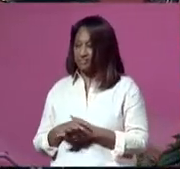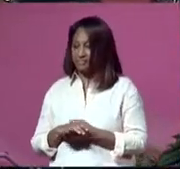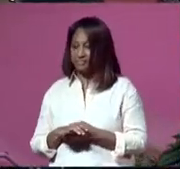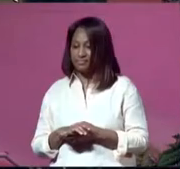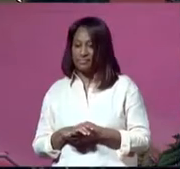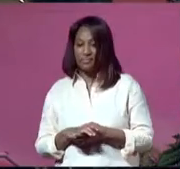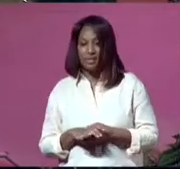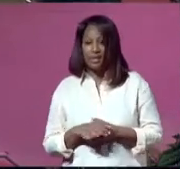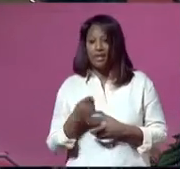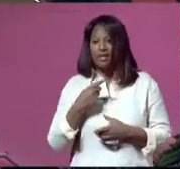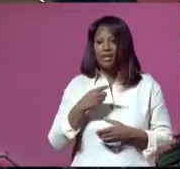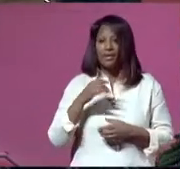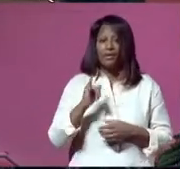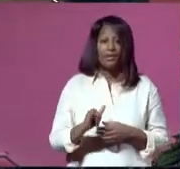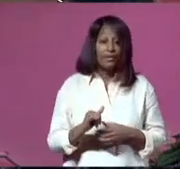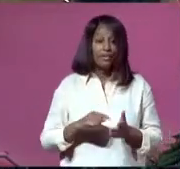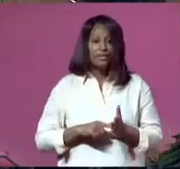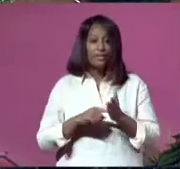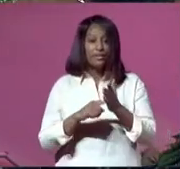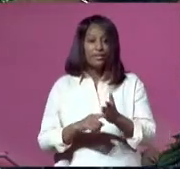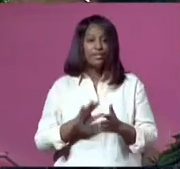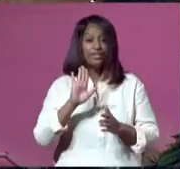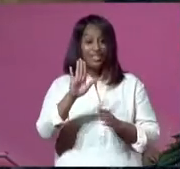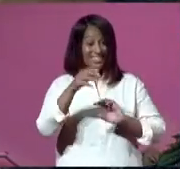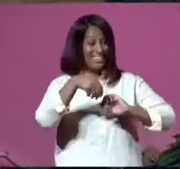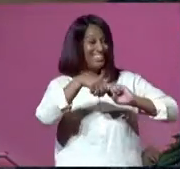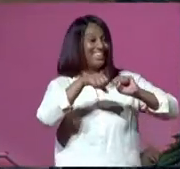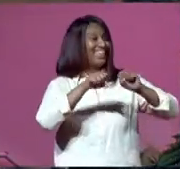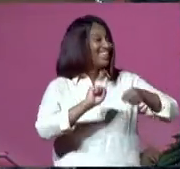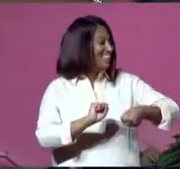Which is really more evidence of your brokenness.